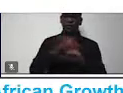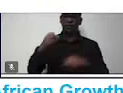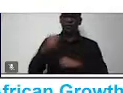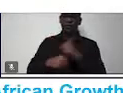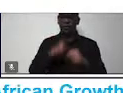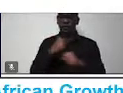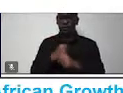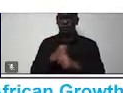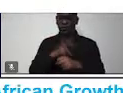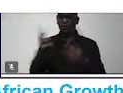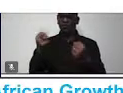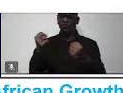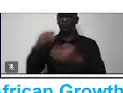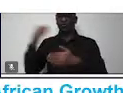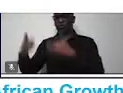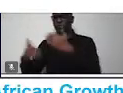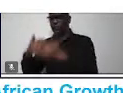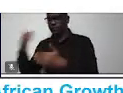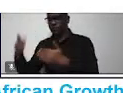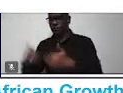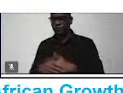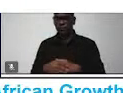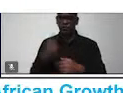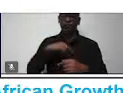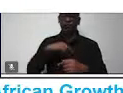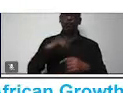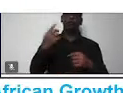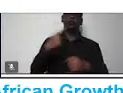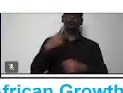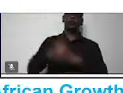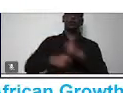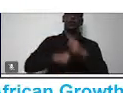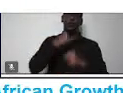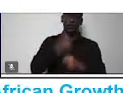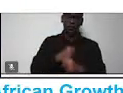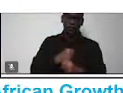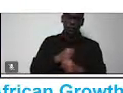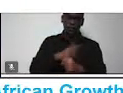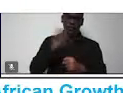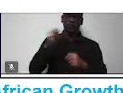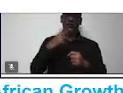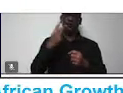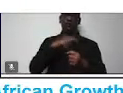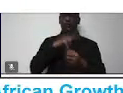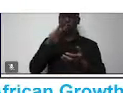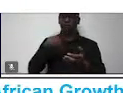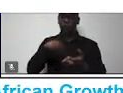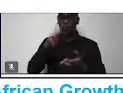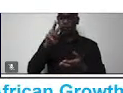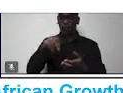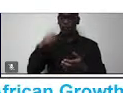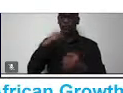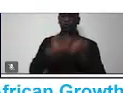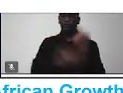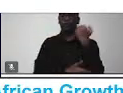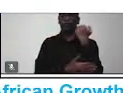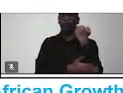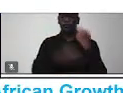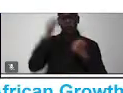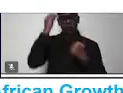then. But besides that, every year there's an eligibility review for countries who are members of